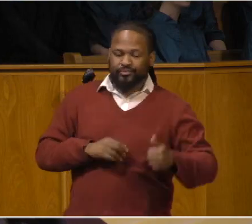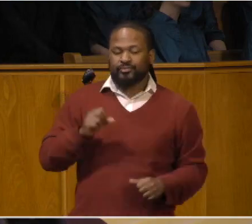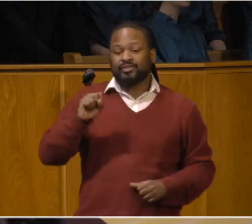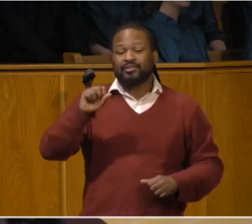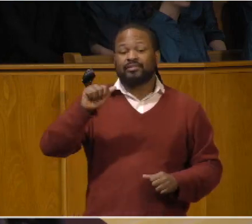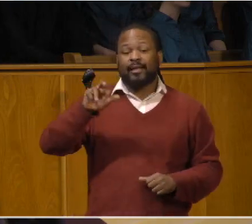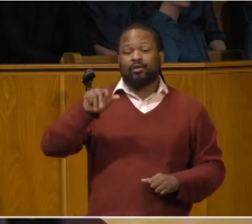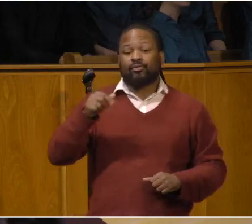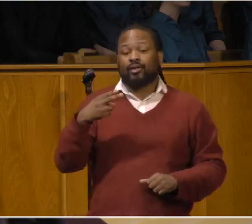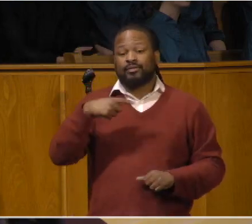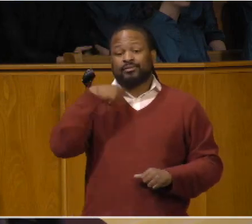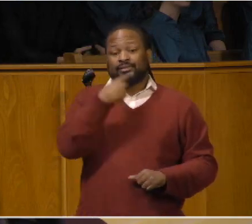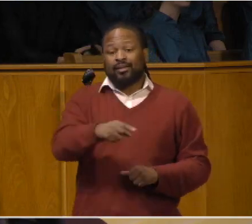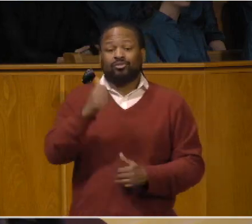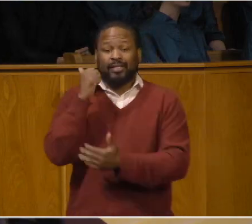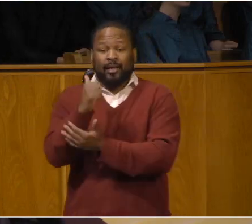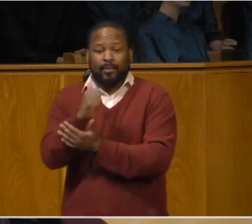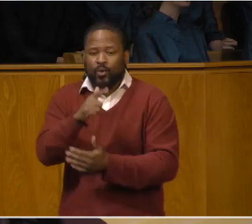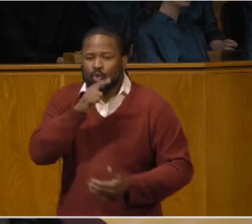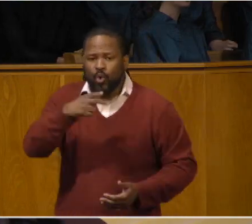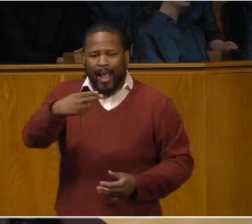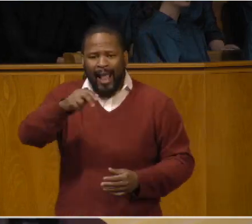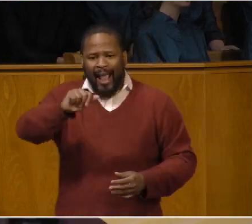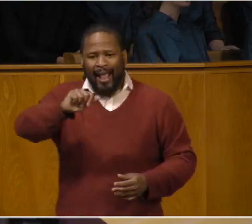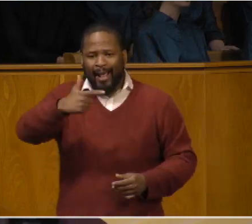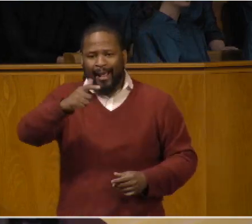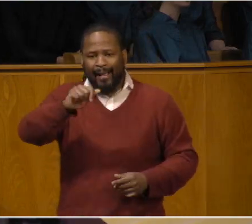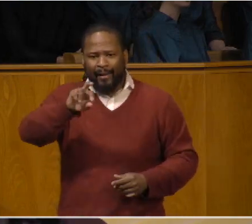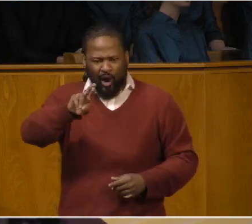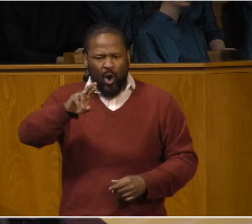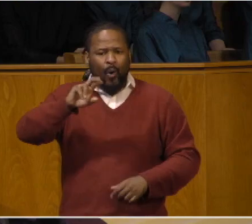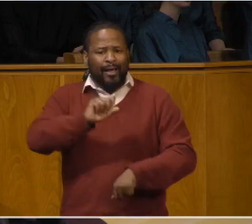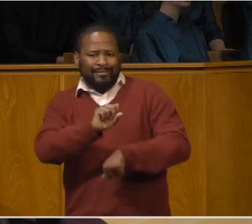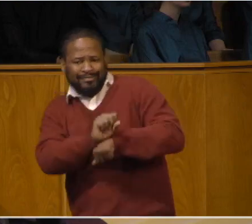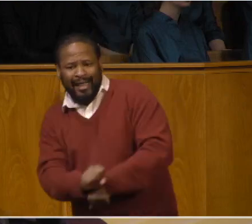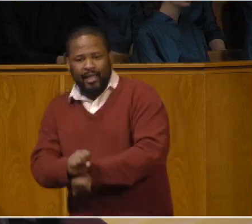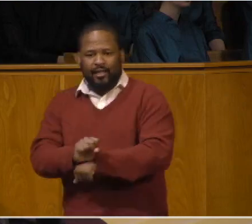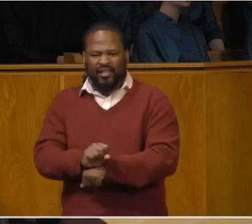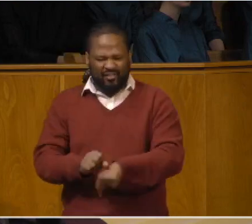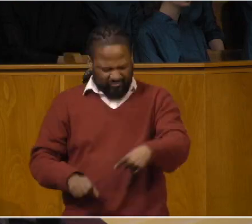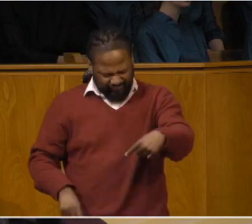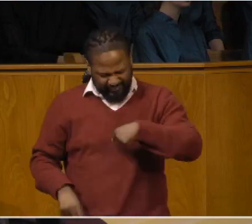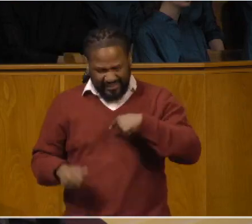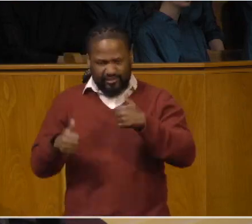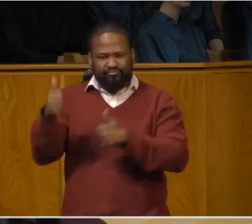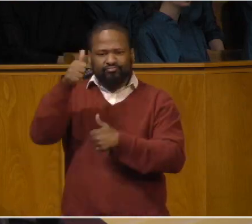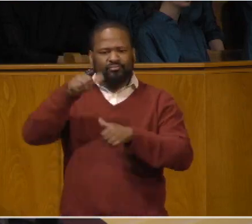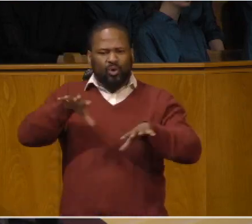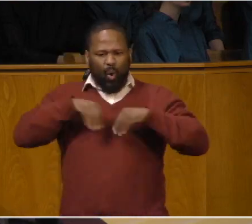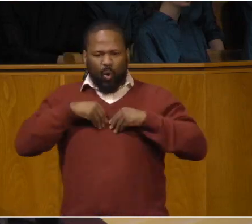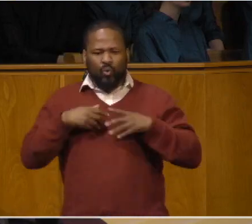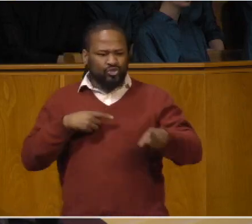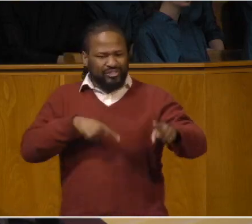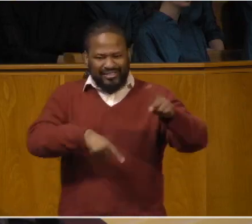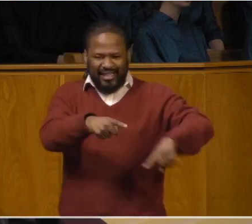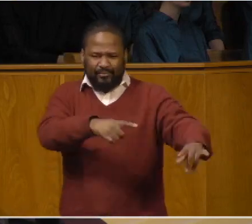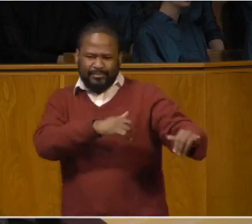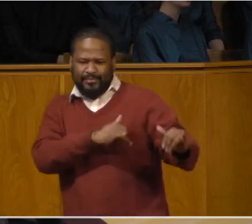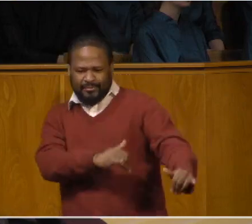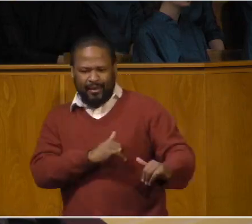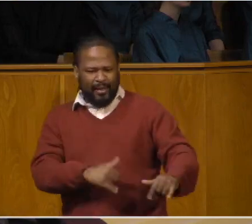reminds Abraham of who Hagar is, a slave. I own her, and therefore she can't have what I have, and she